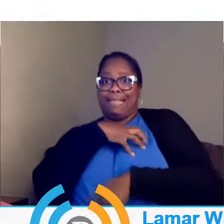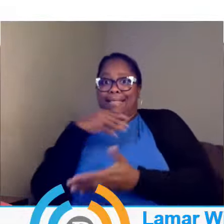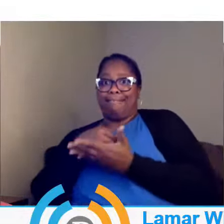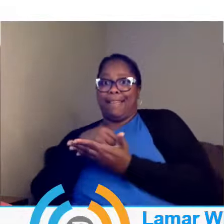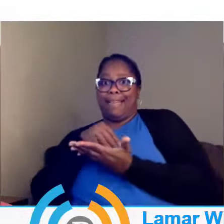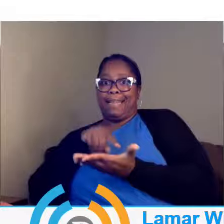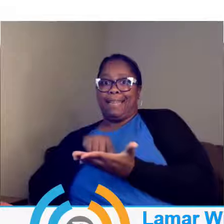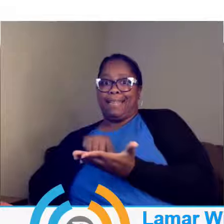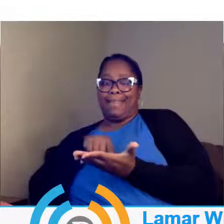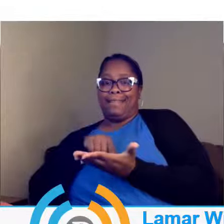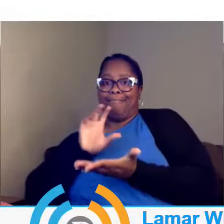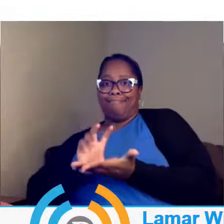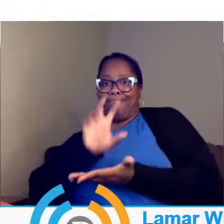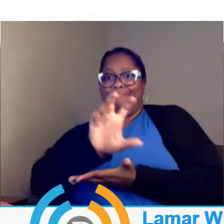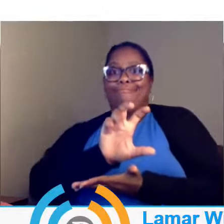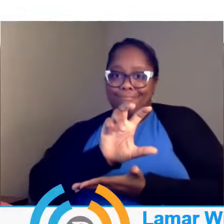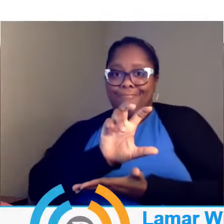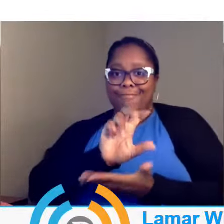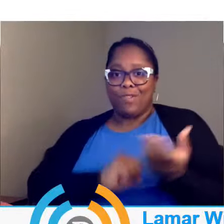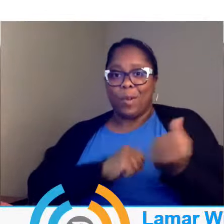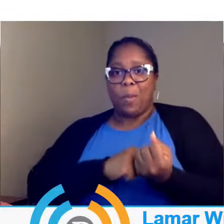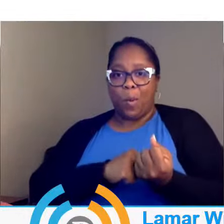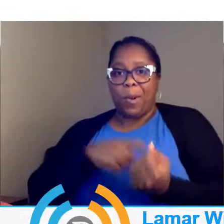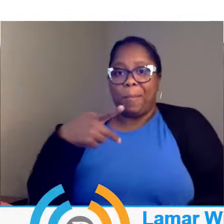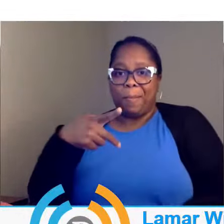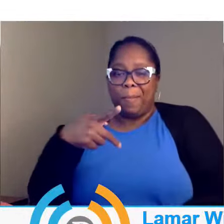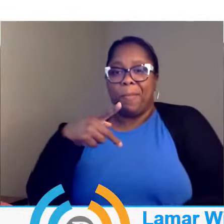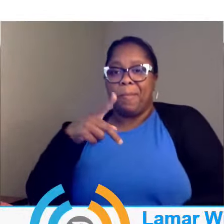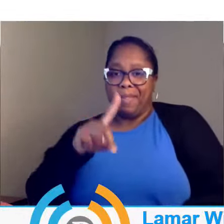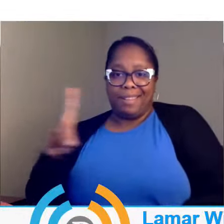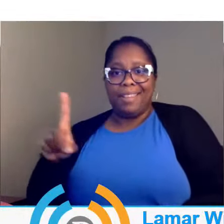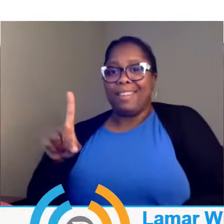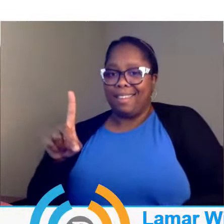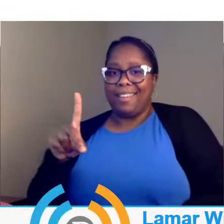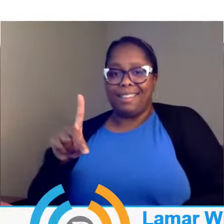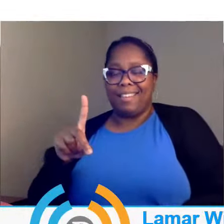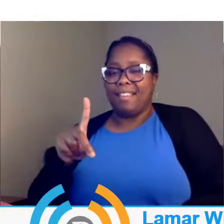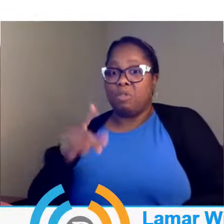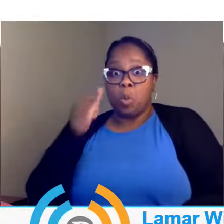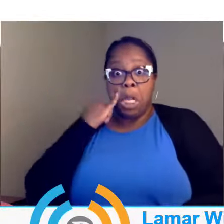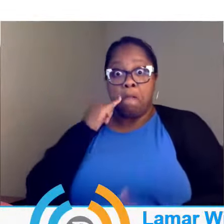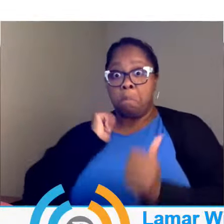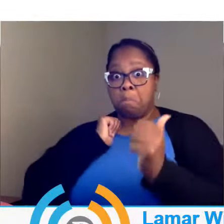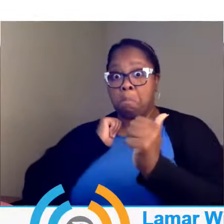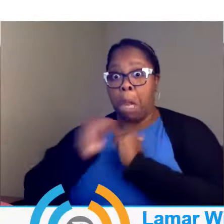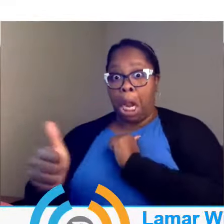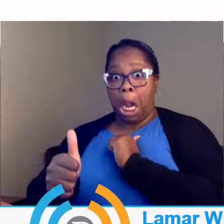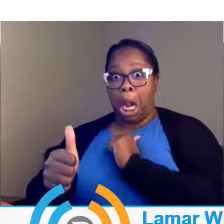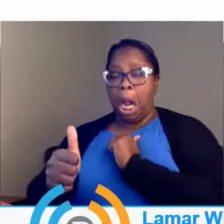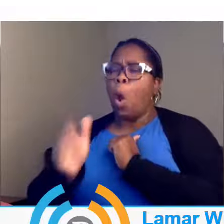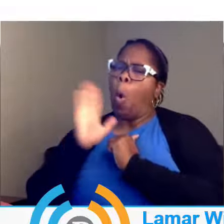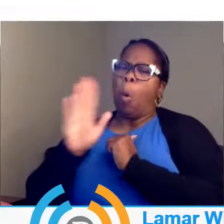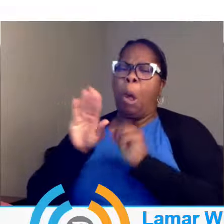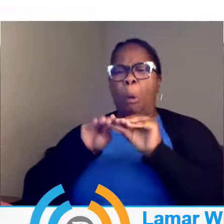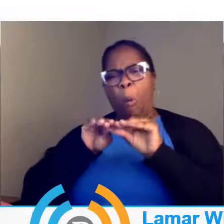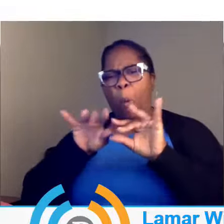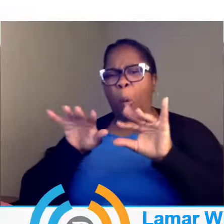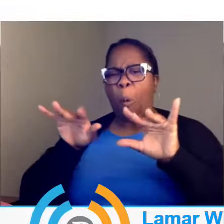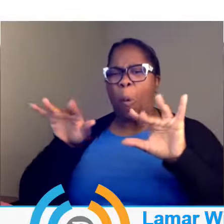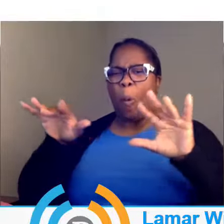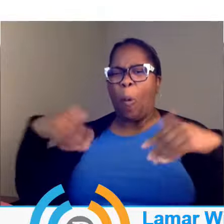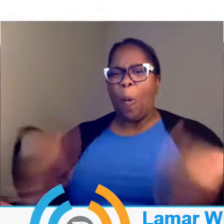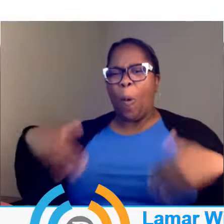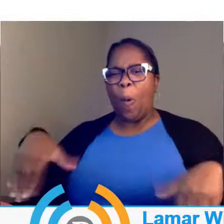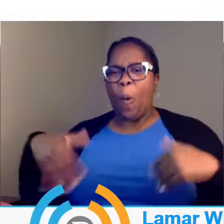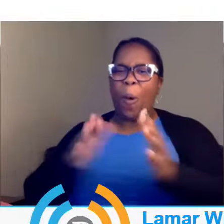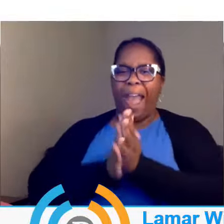Portland, because I like if we pass this, it won't stop here, and they know that.